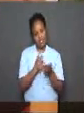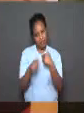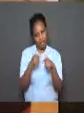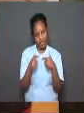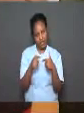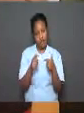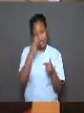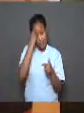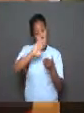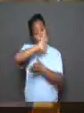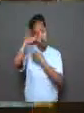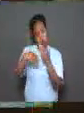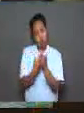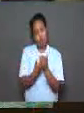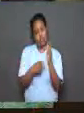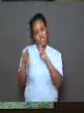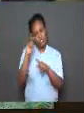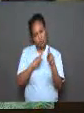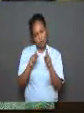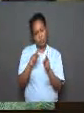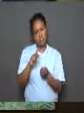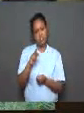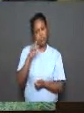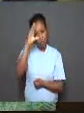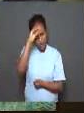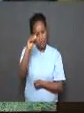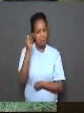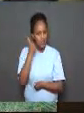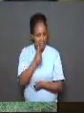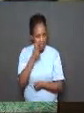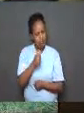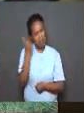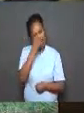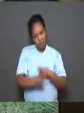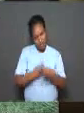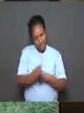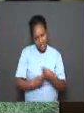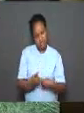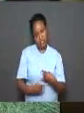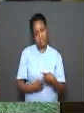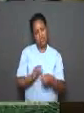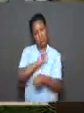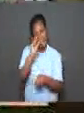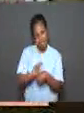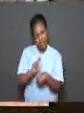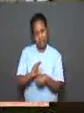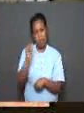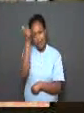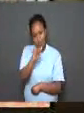equality because all people, regardless of gender, race,